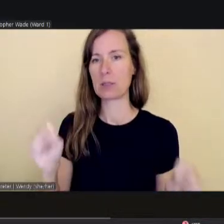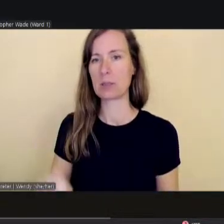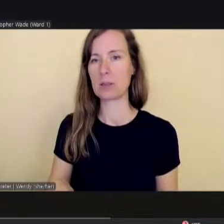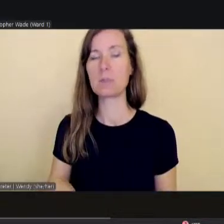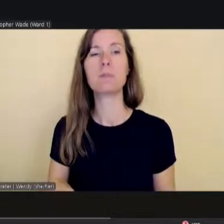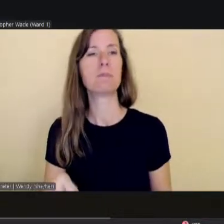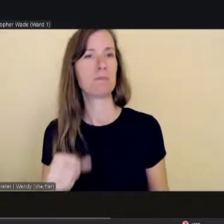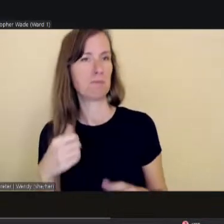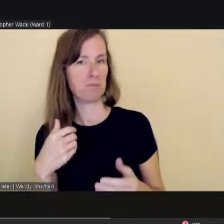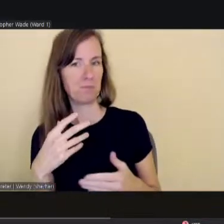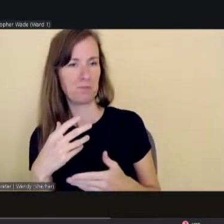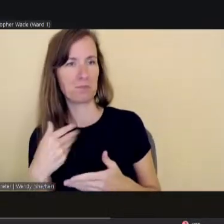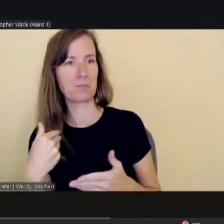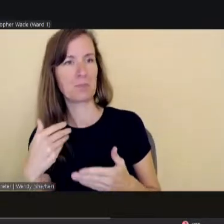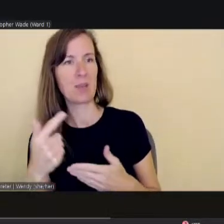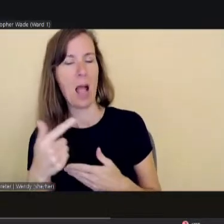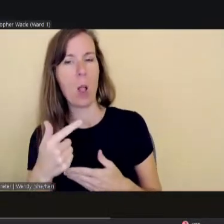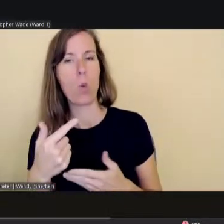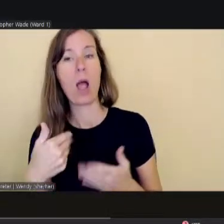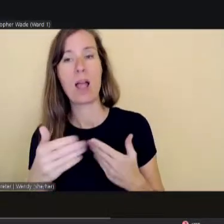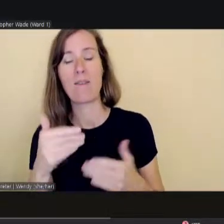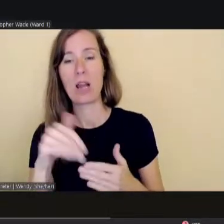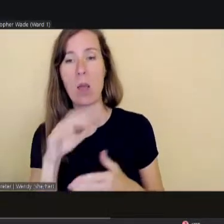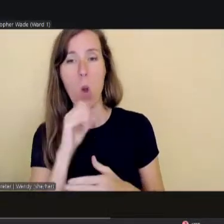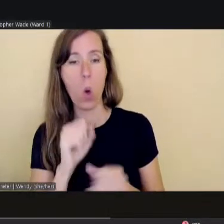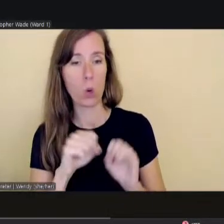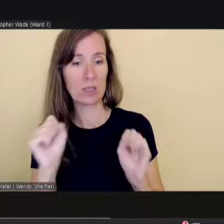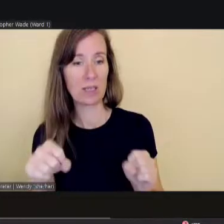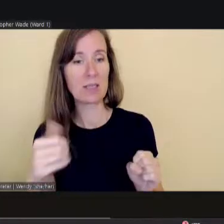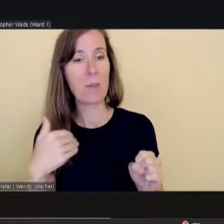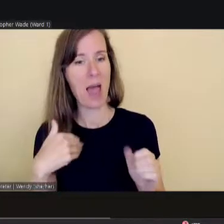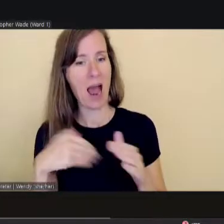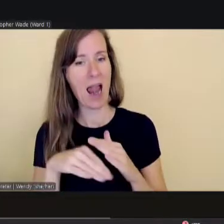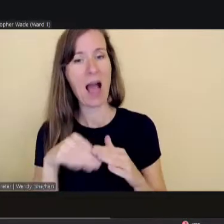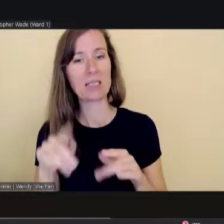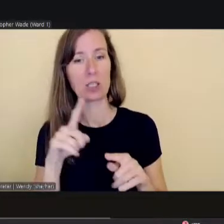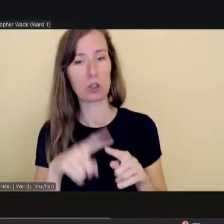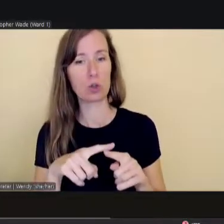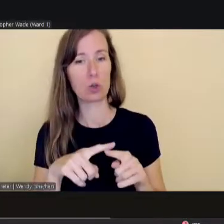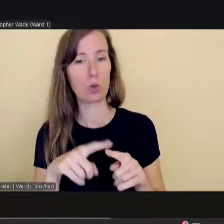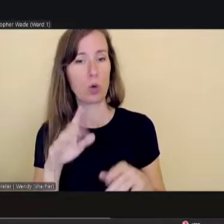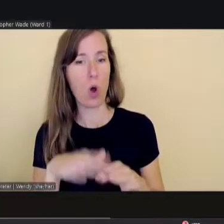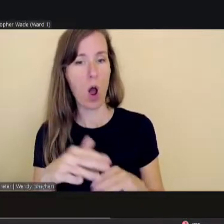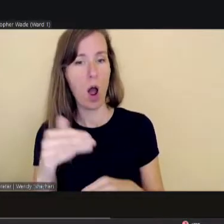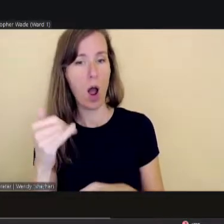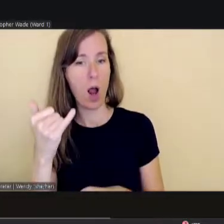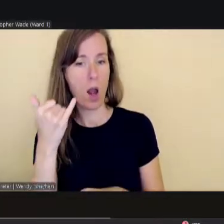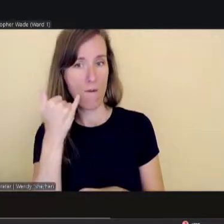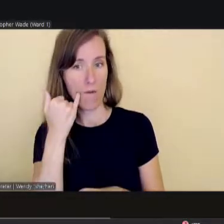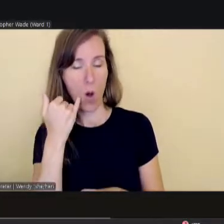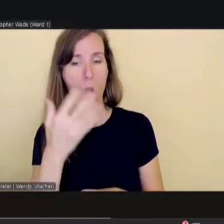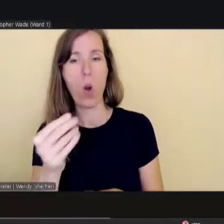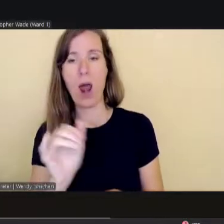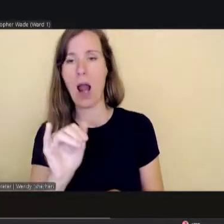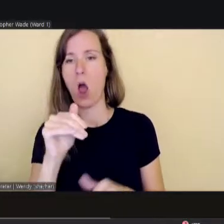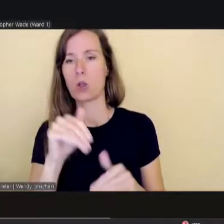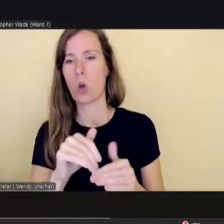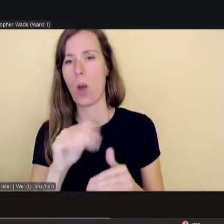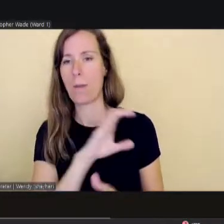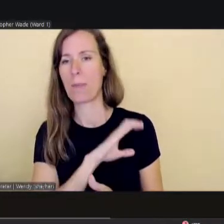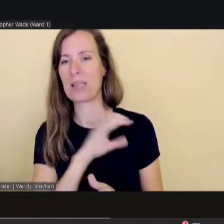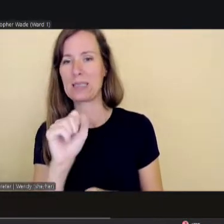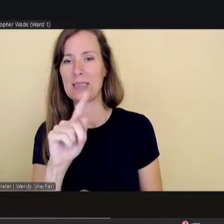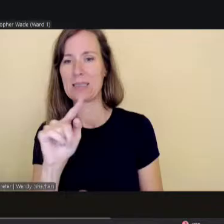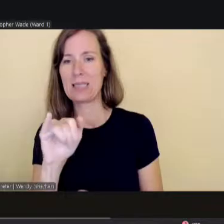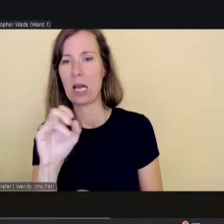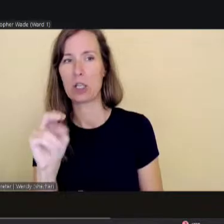had access to view on their phone, and then when we had access to view inside of the police station. So we're